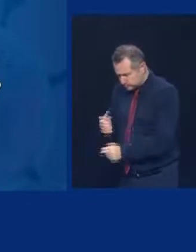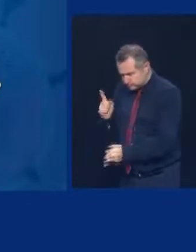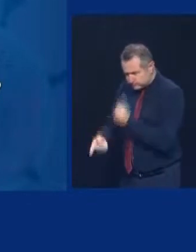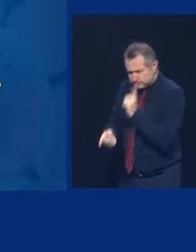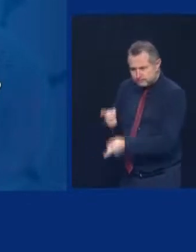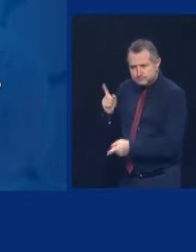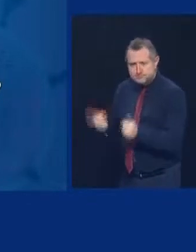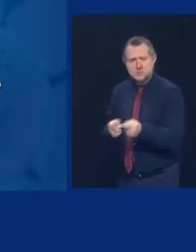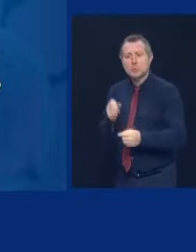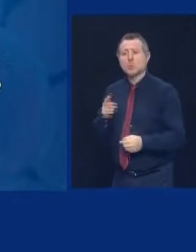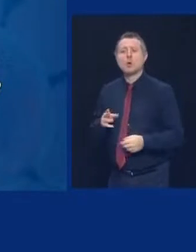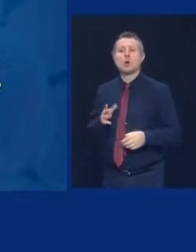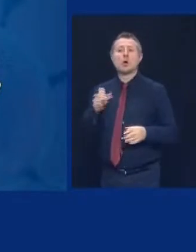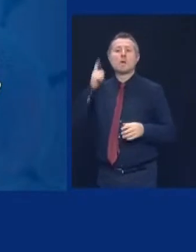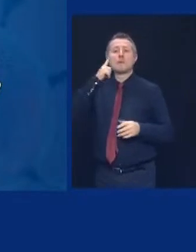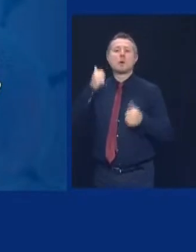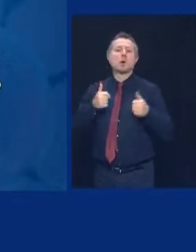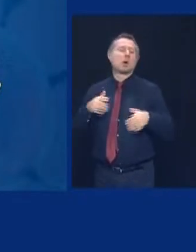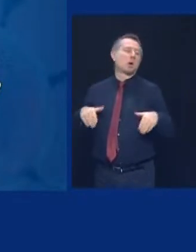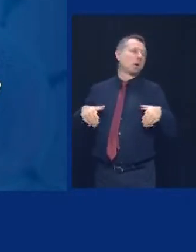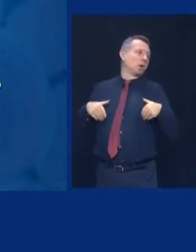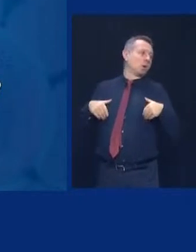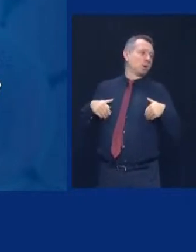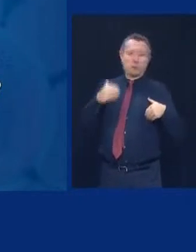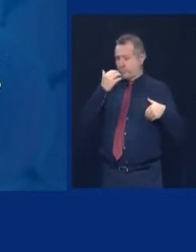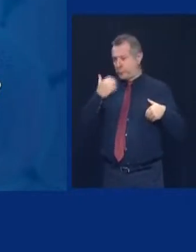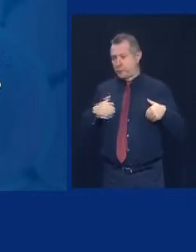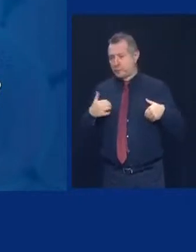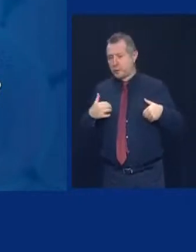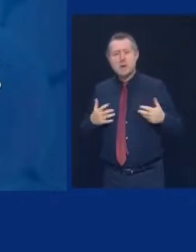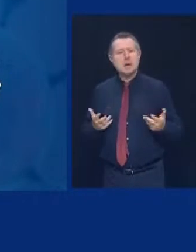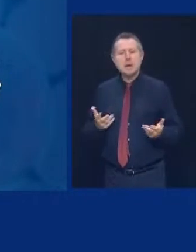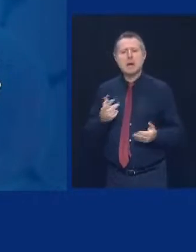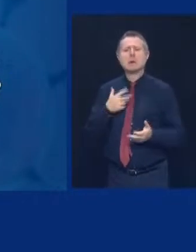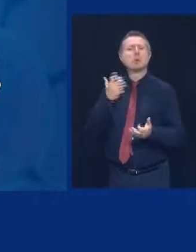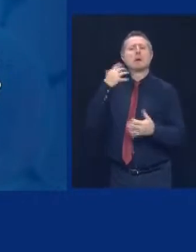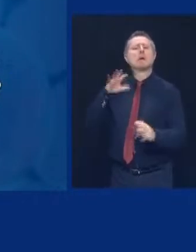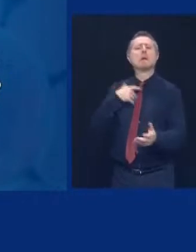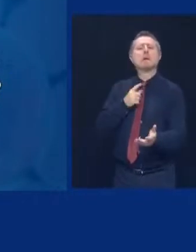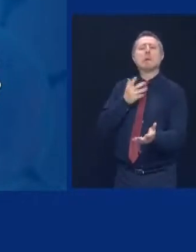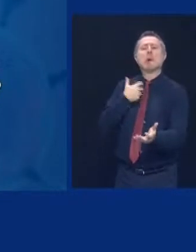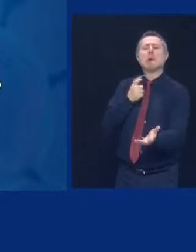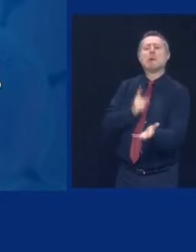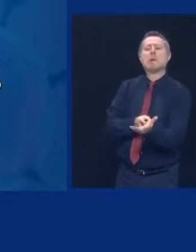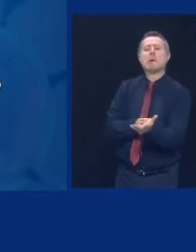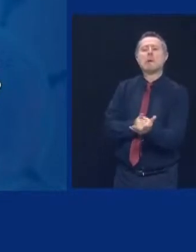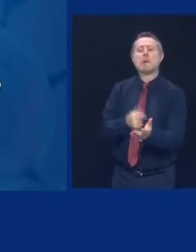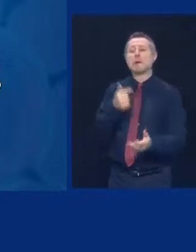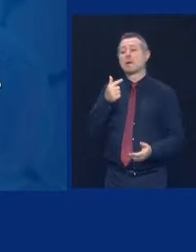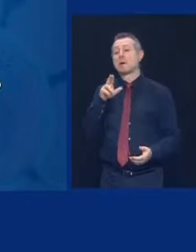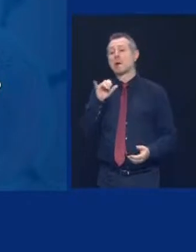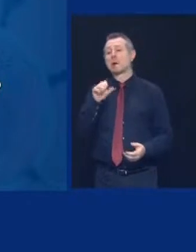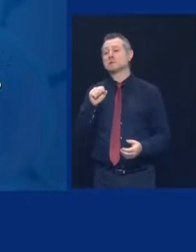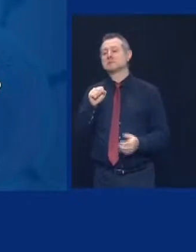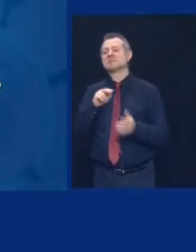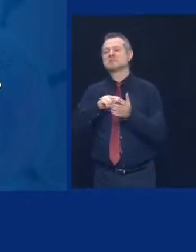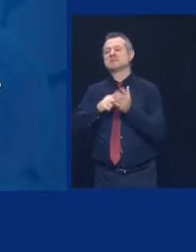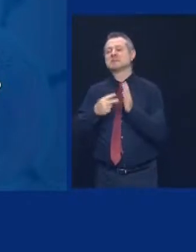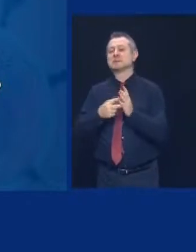enforcement? I've talked about this a lot, but guys being gender neutral,